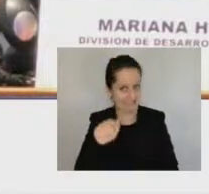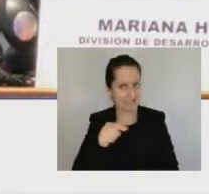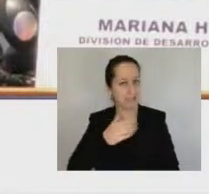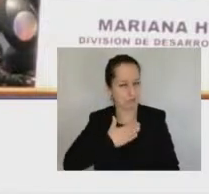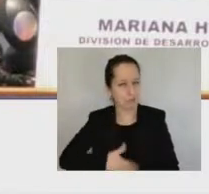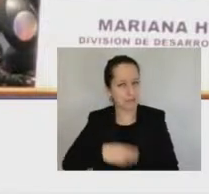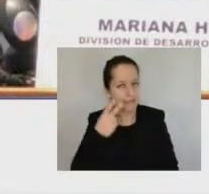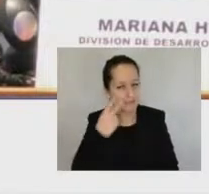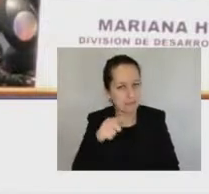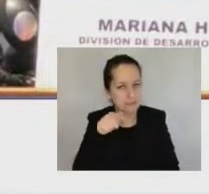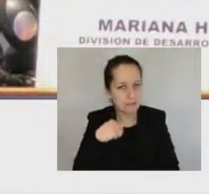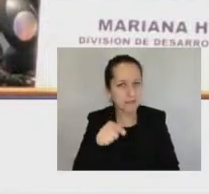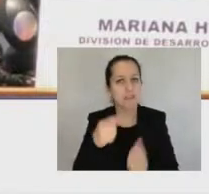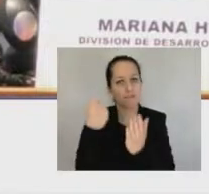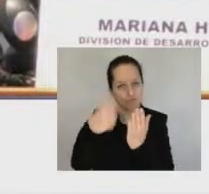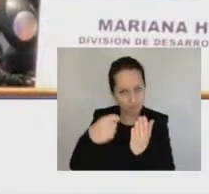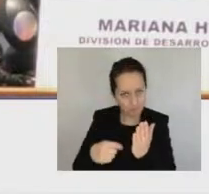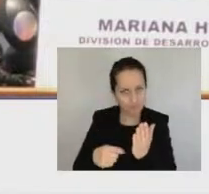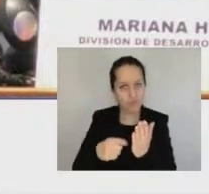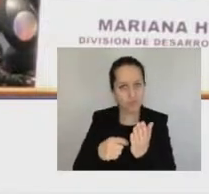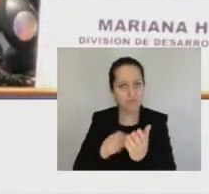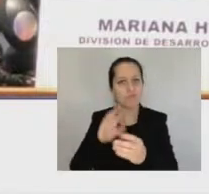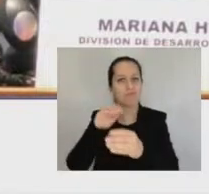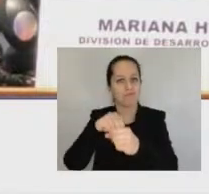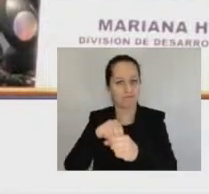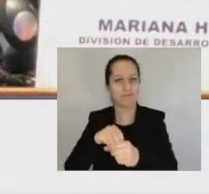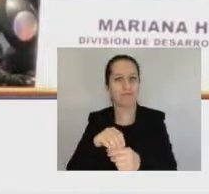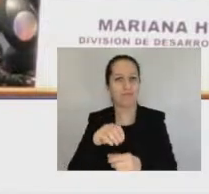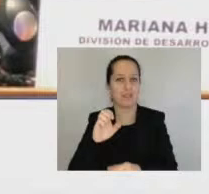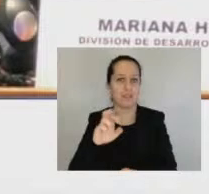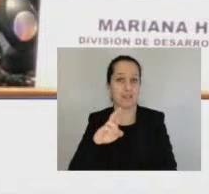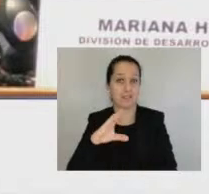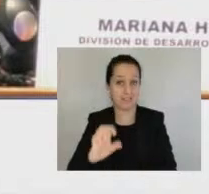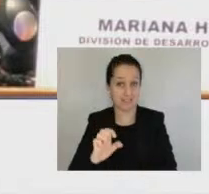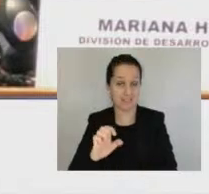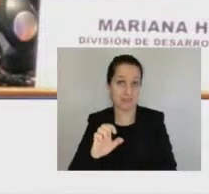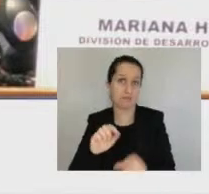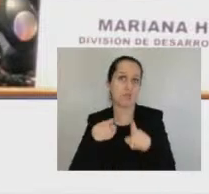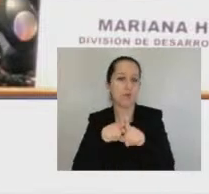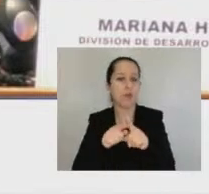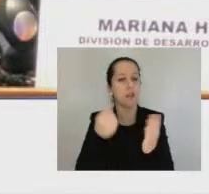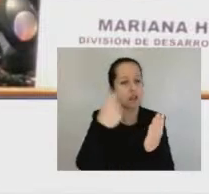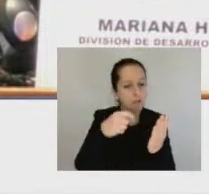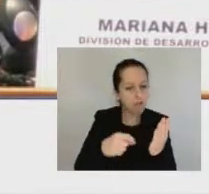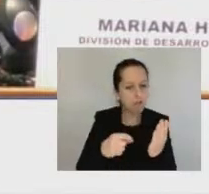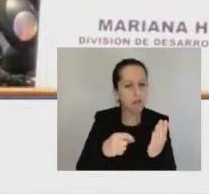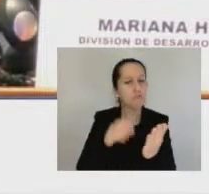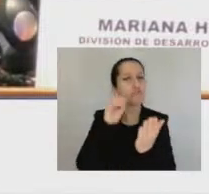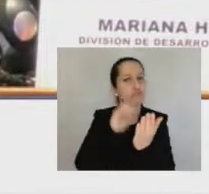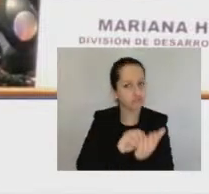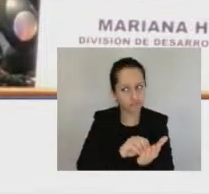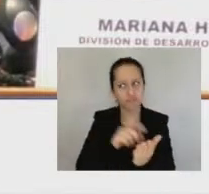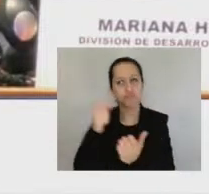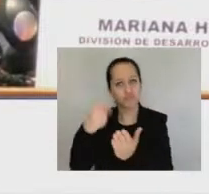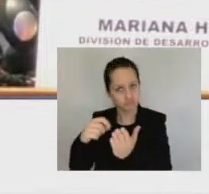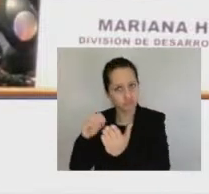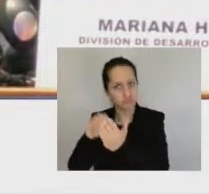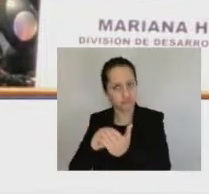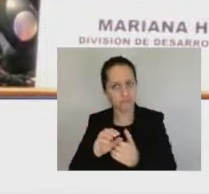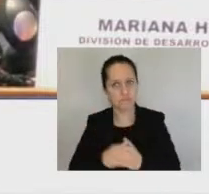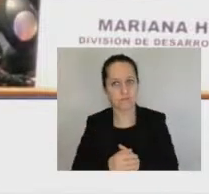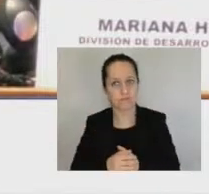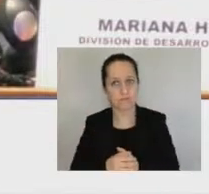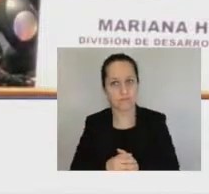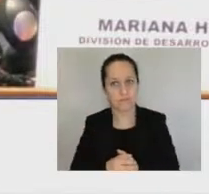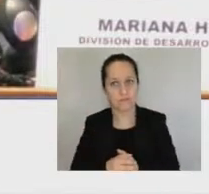but no, we still wish to implement this index at the ERSE in order to have a consistency in the